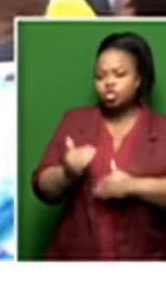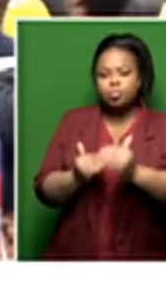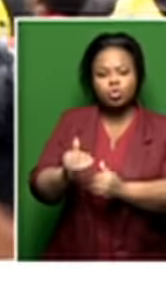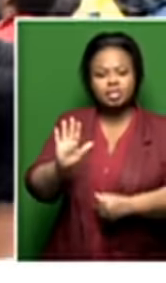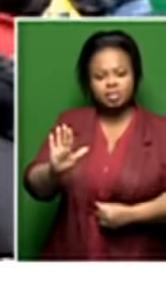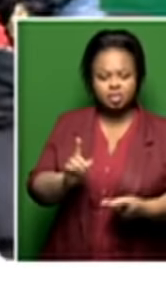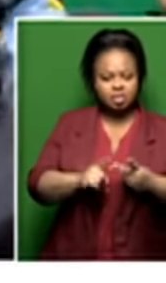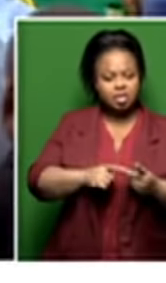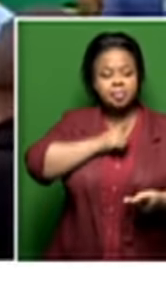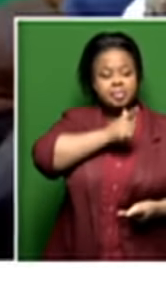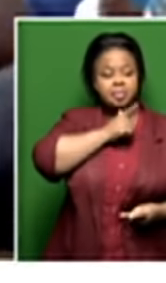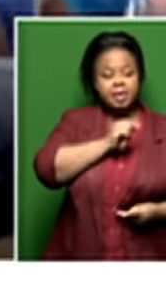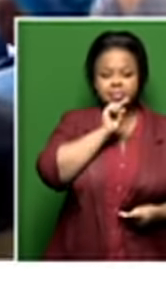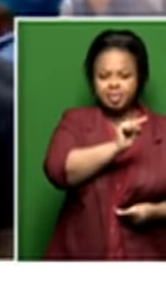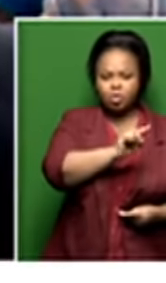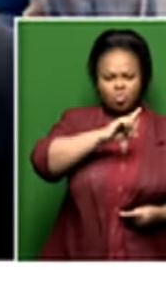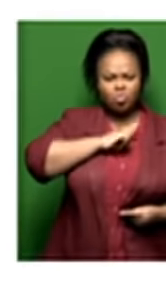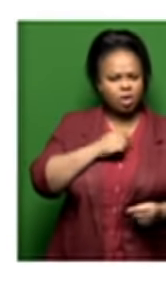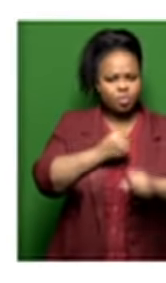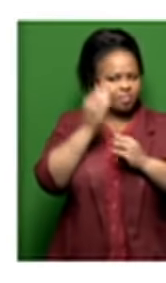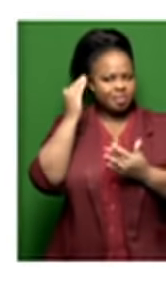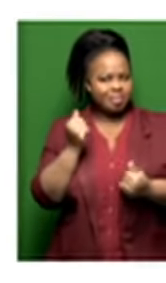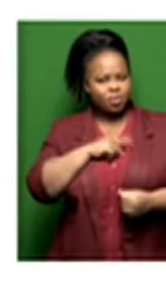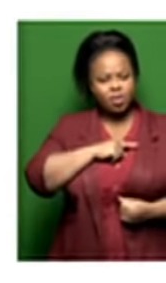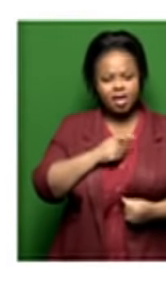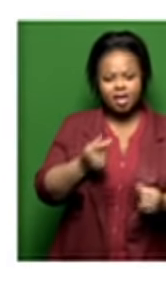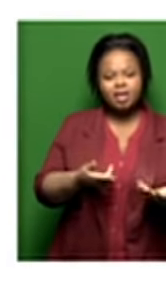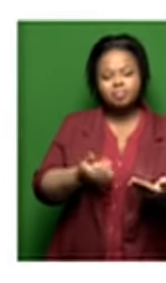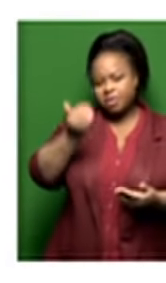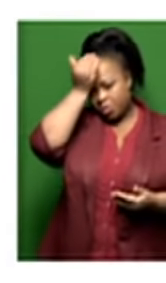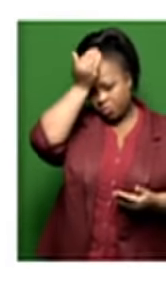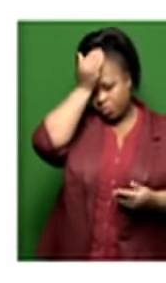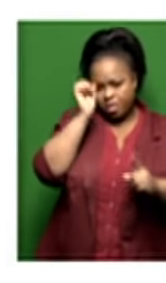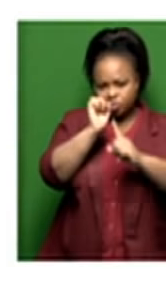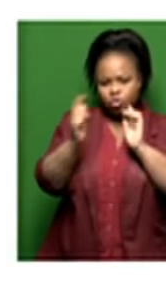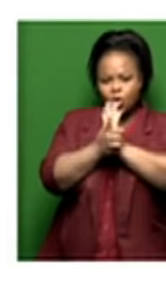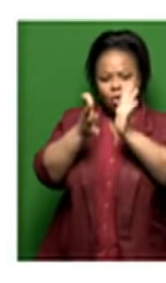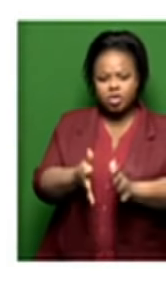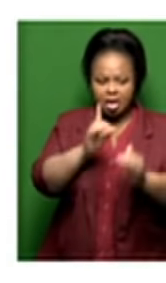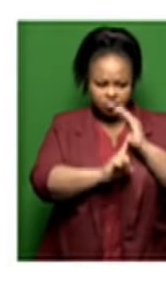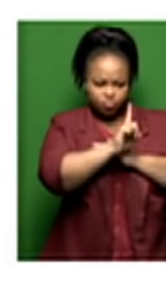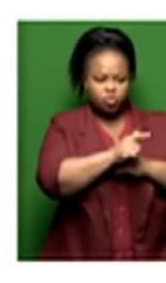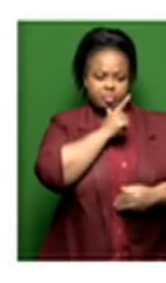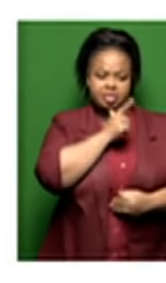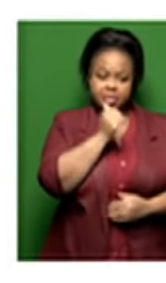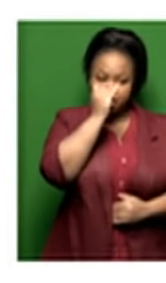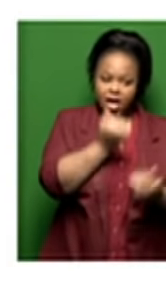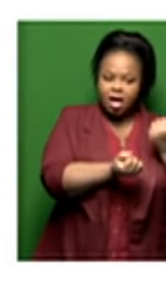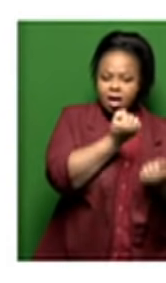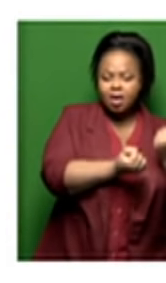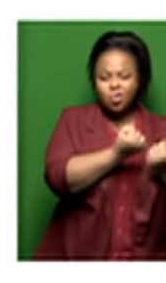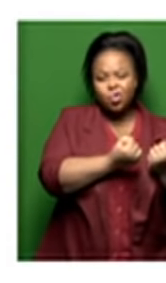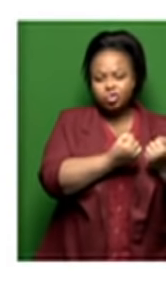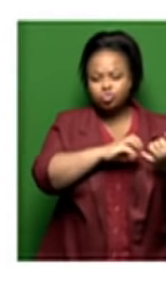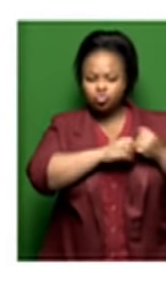Pietermaritzburg, unprecedented move where Mr. Zuma, through his legal representative, approached that court to look into